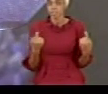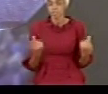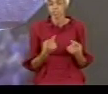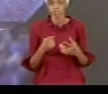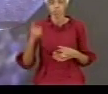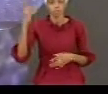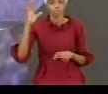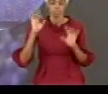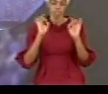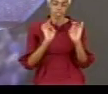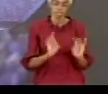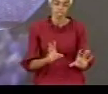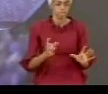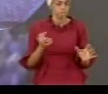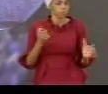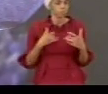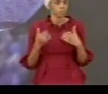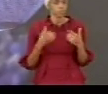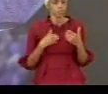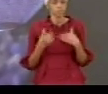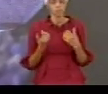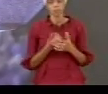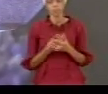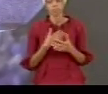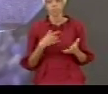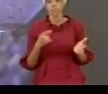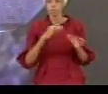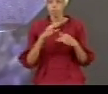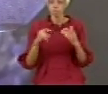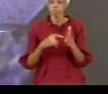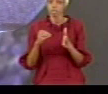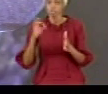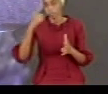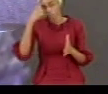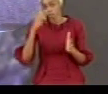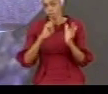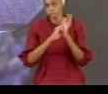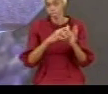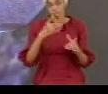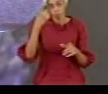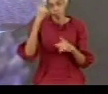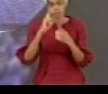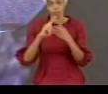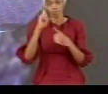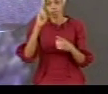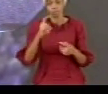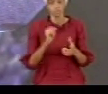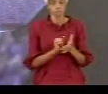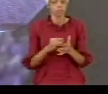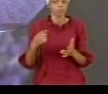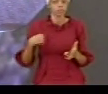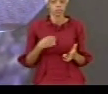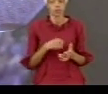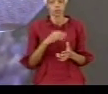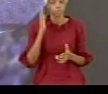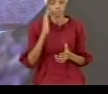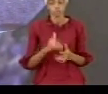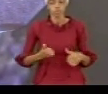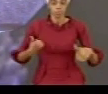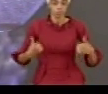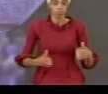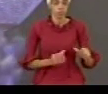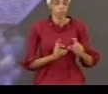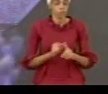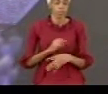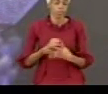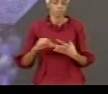6, now this thing we are an example to the intent. We should not lust after evil things as they also lusted. Verse